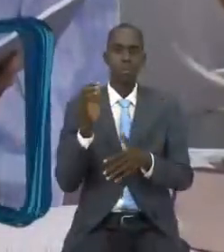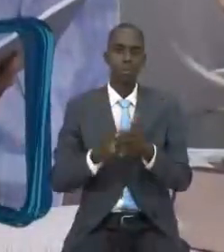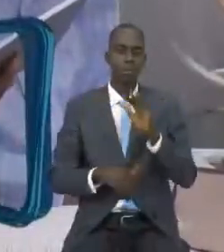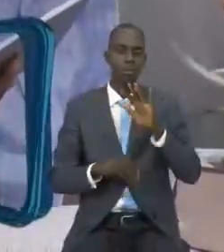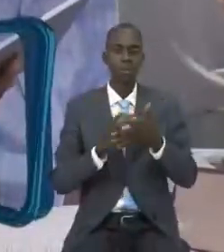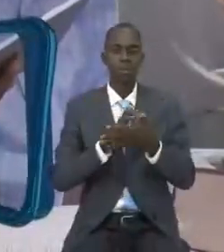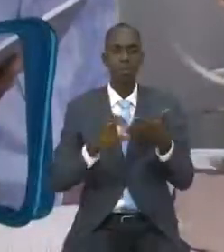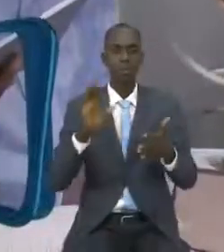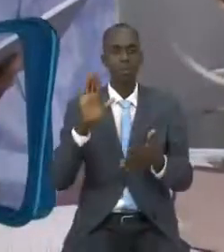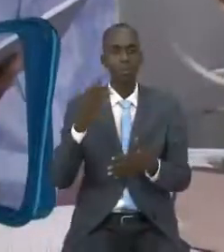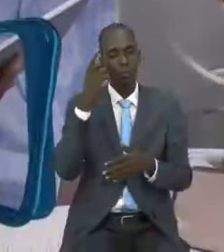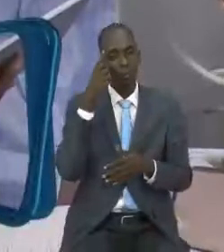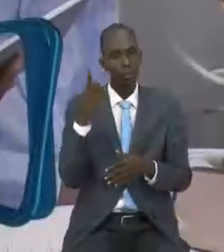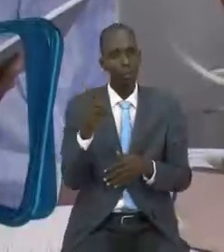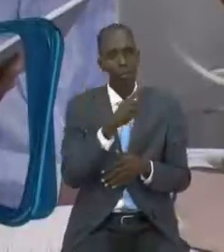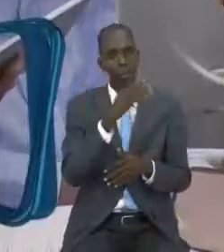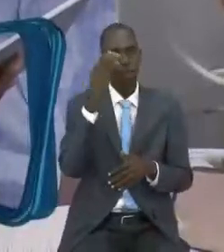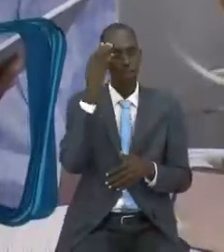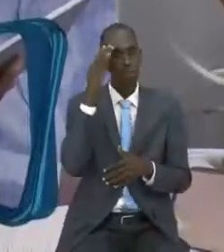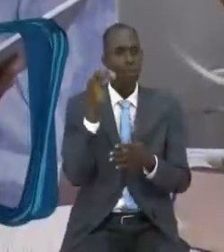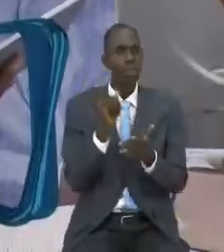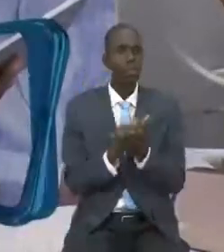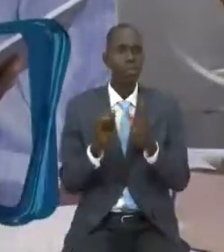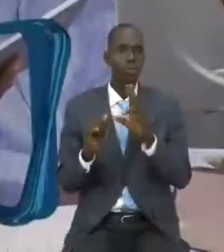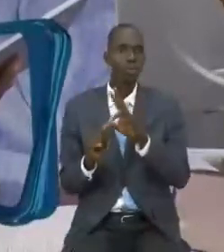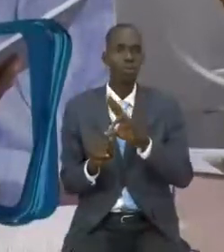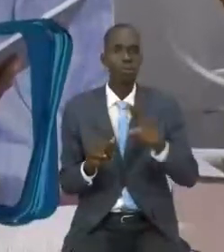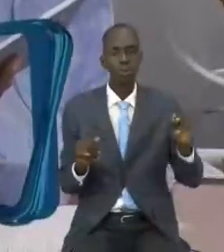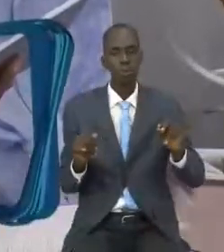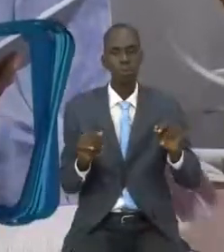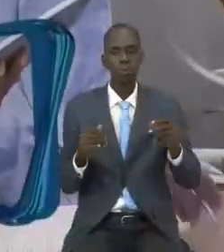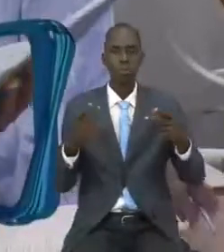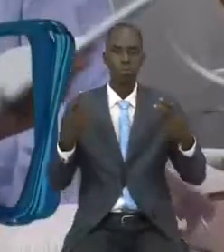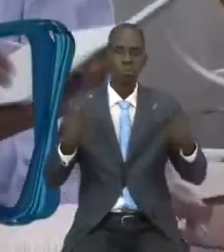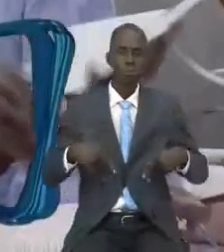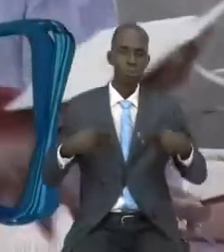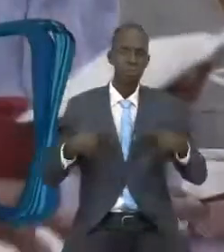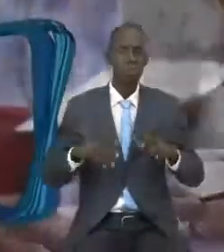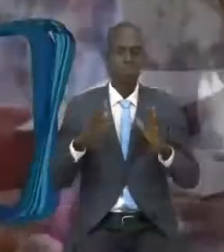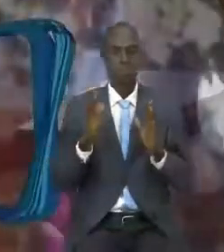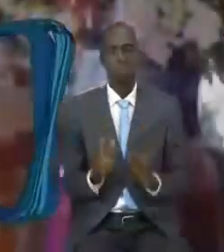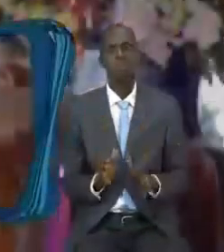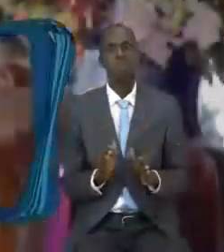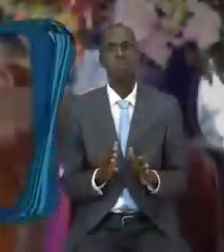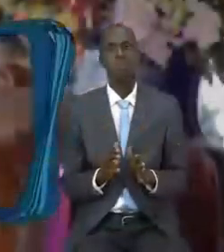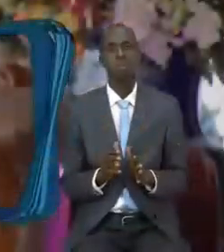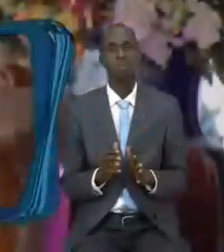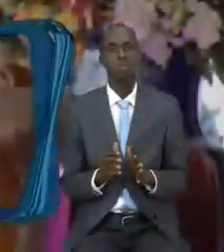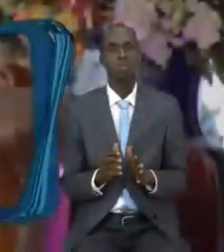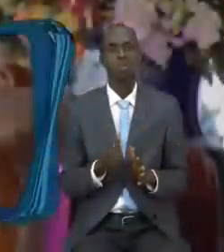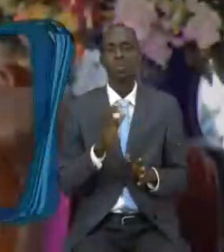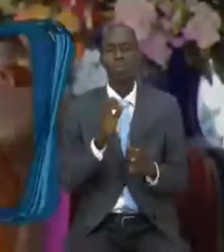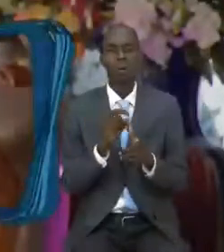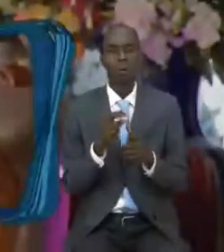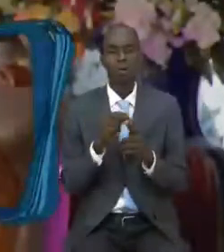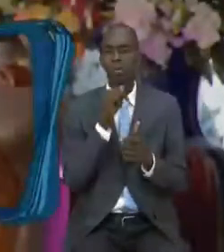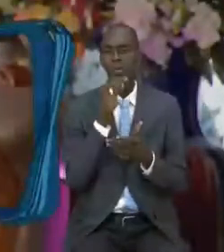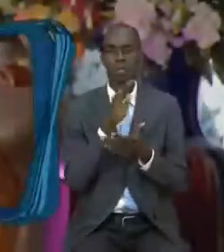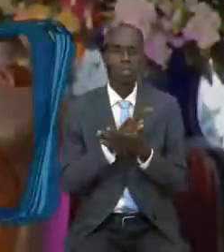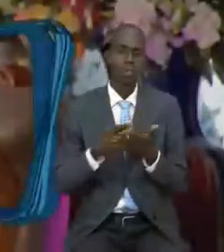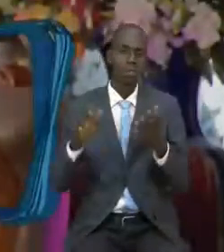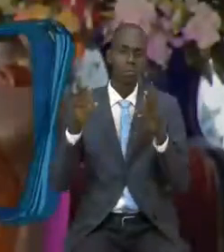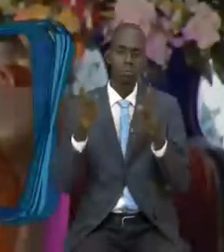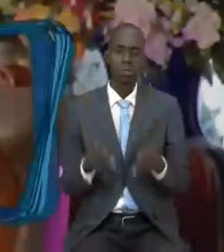For ye know that no whoremonger, do baptize in water, no unclean person,